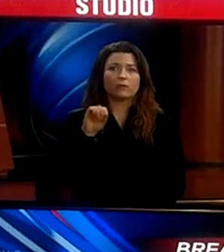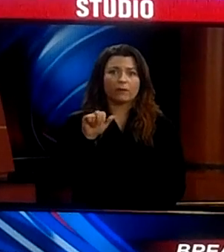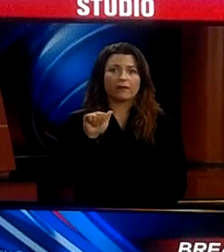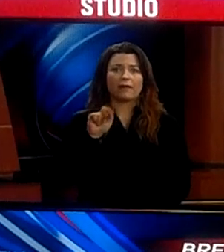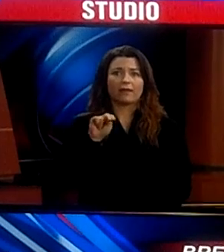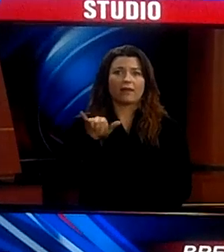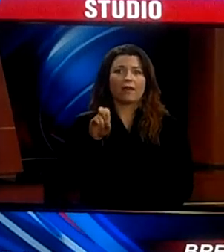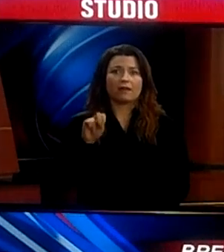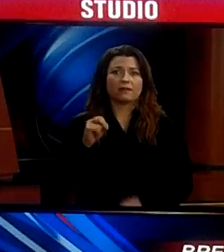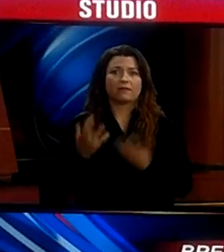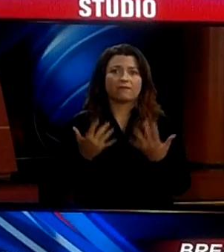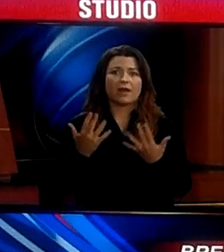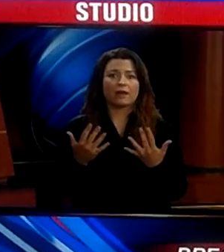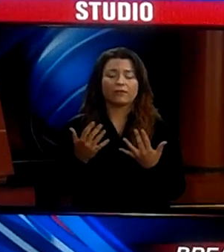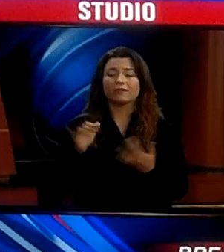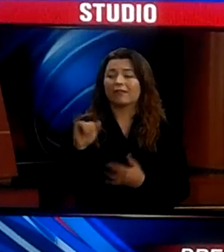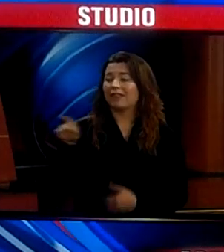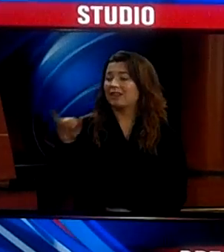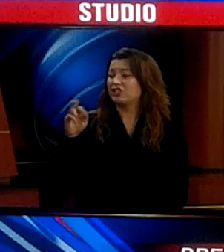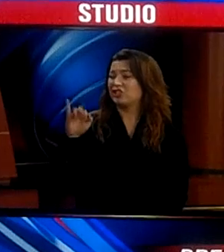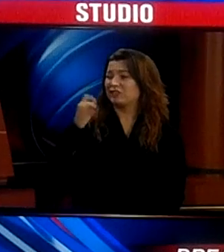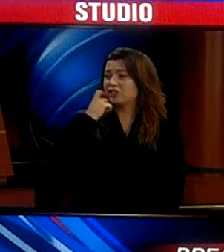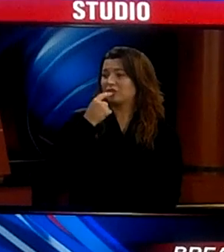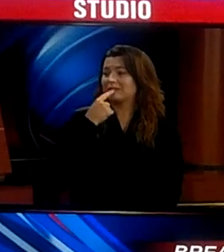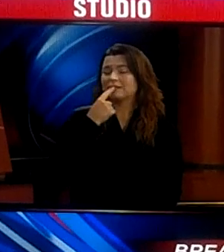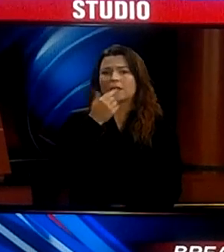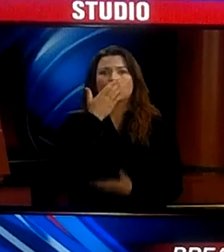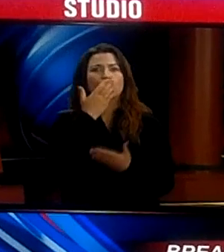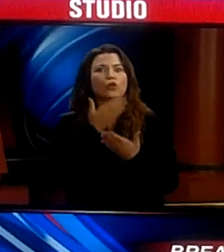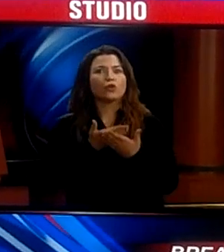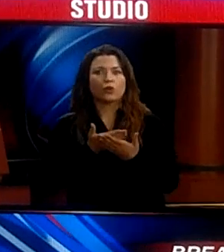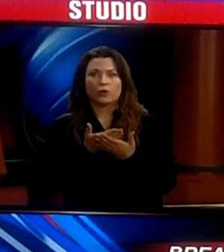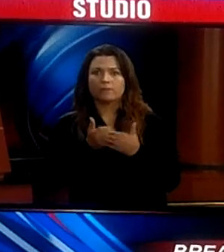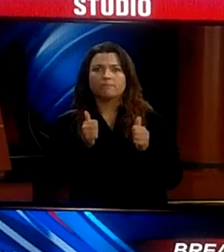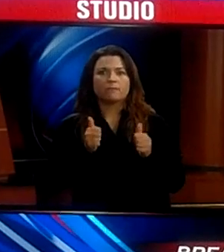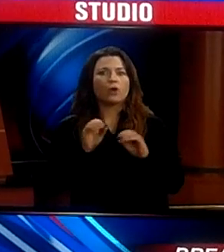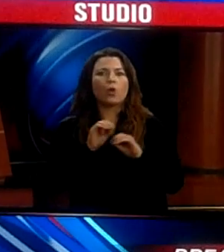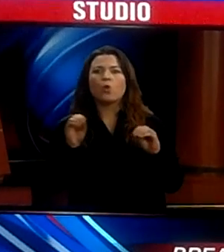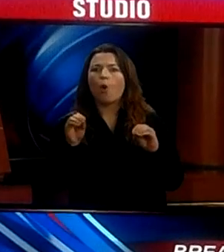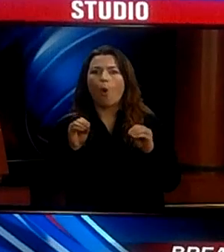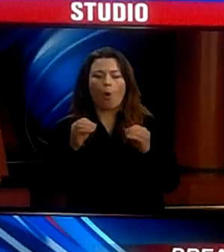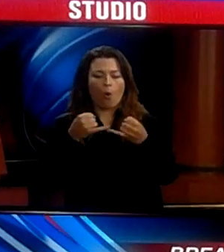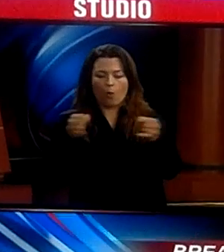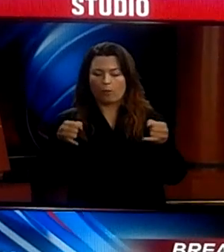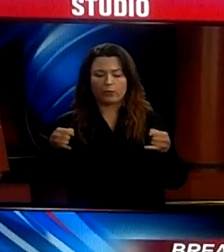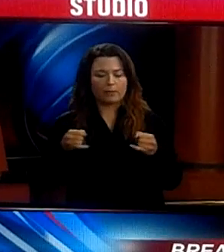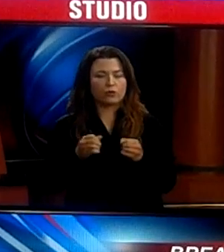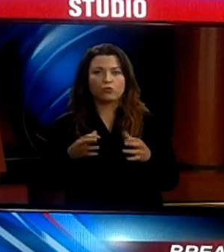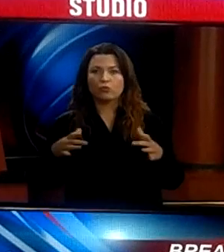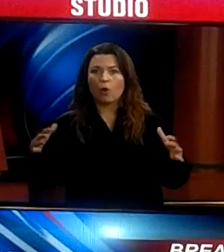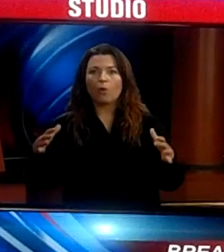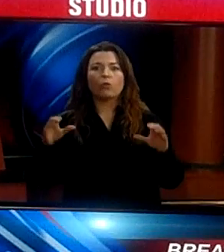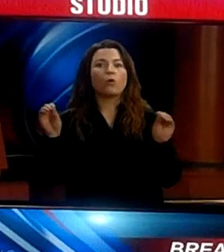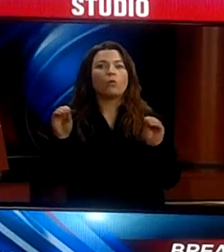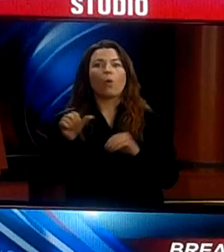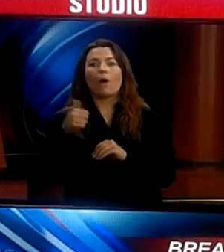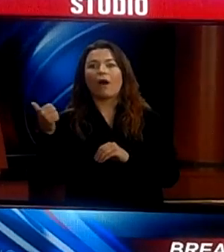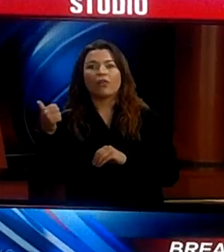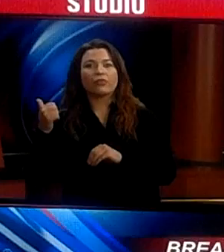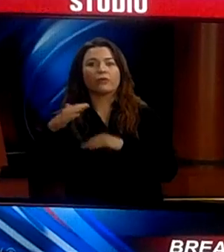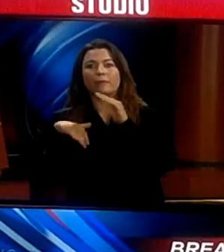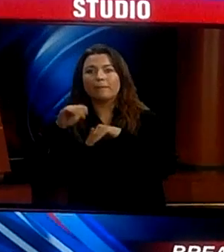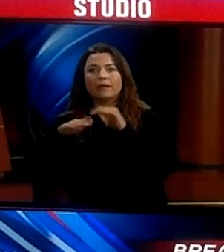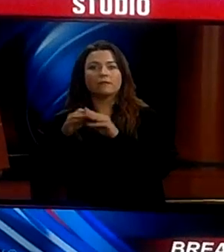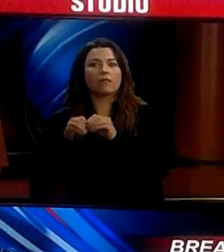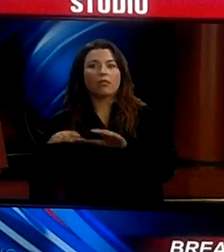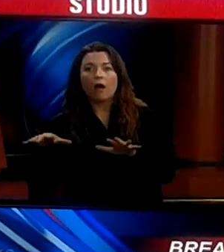the firefighters made really good progress last night. No perimeter growth at all to report, no additional structures lost or damaged, so we're